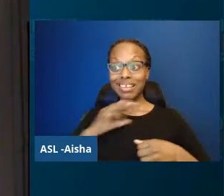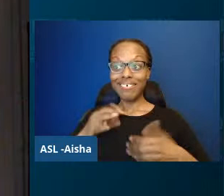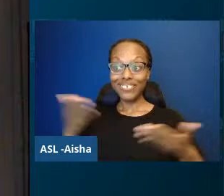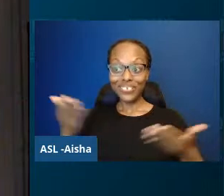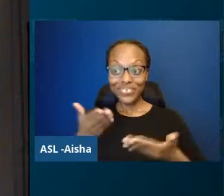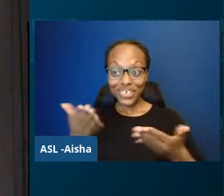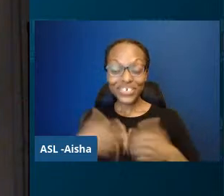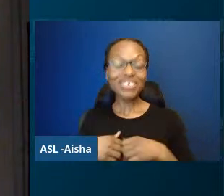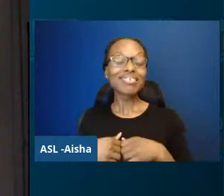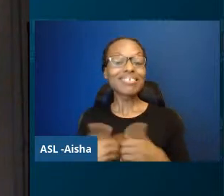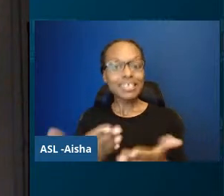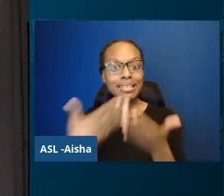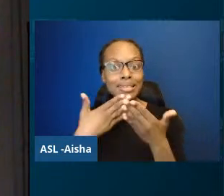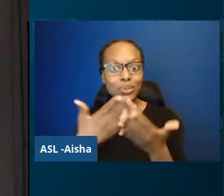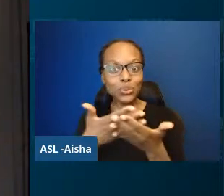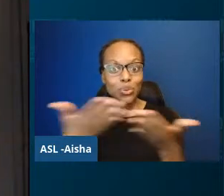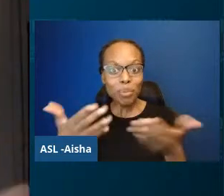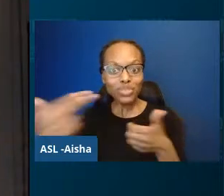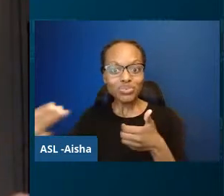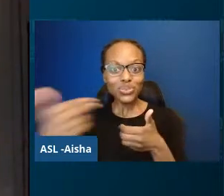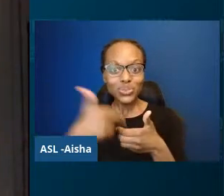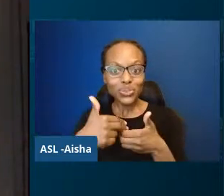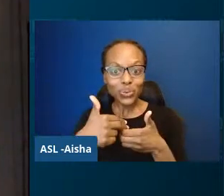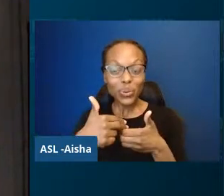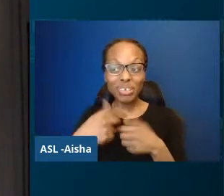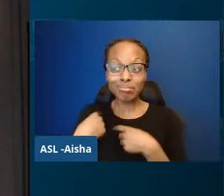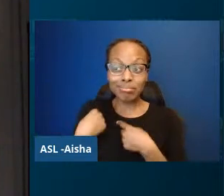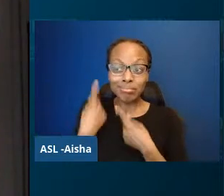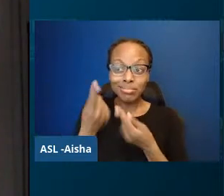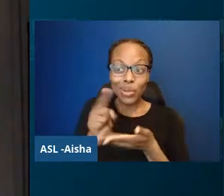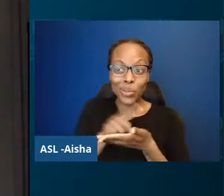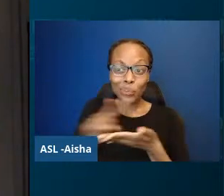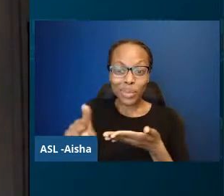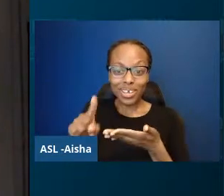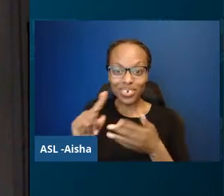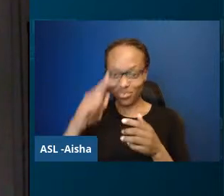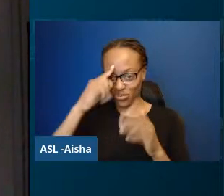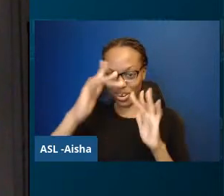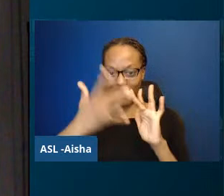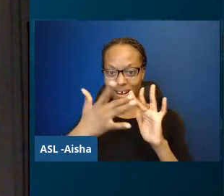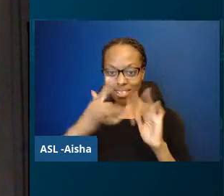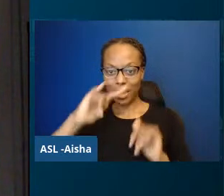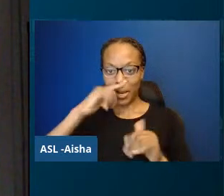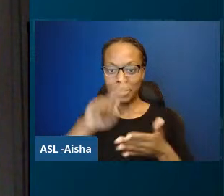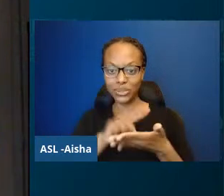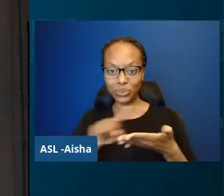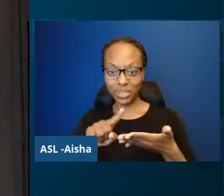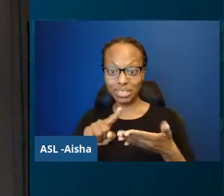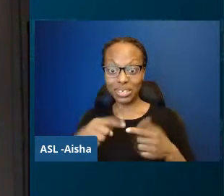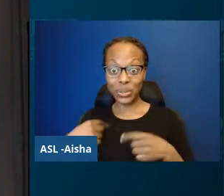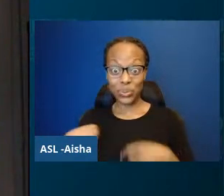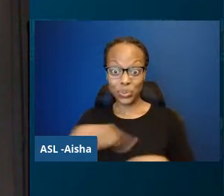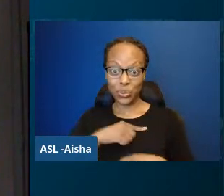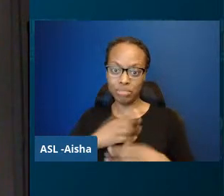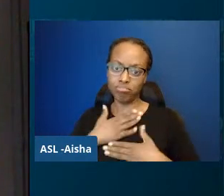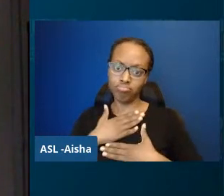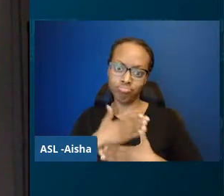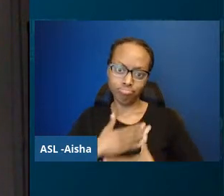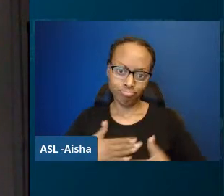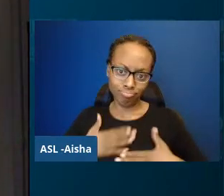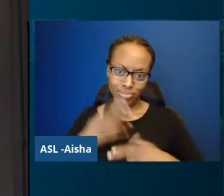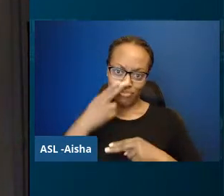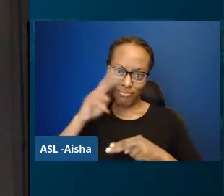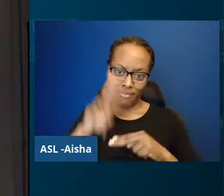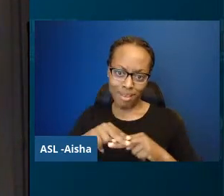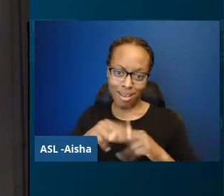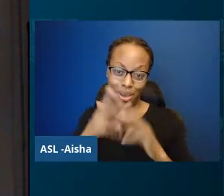you so, so much again for joining us all week for our virtual Kids Week. I know we sure had a lot of fun, and we certainly hope